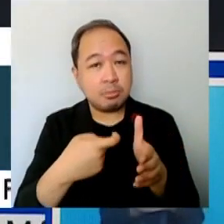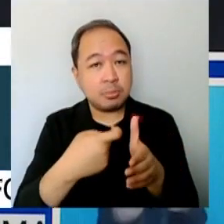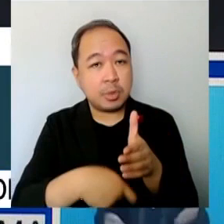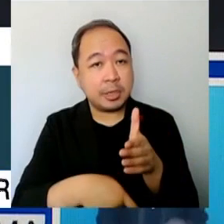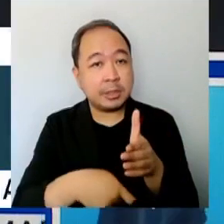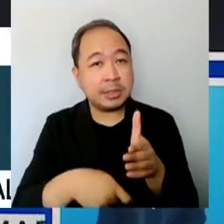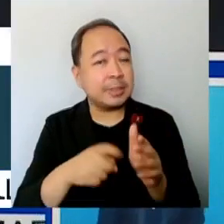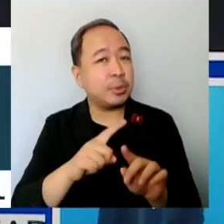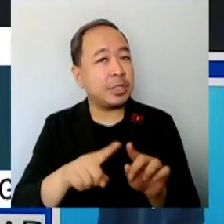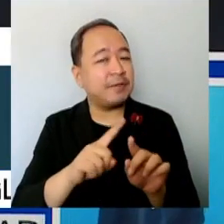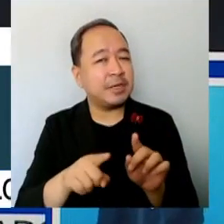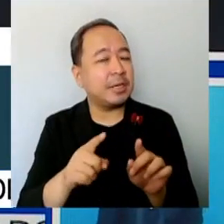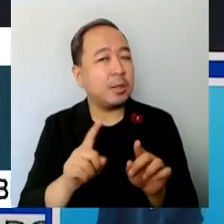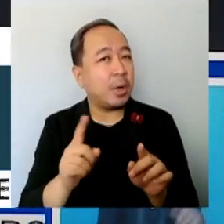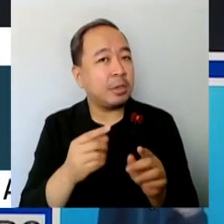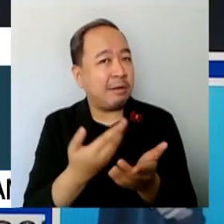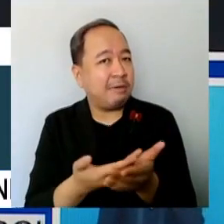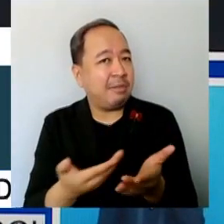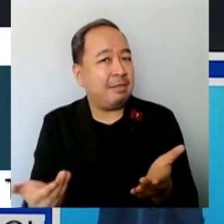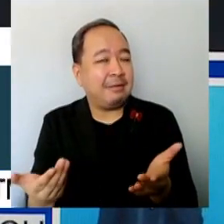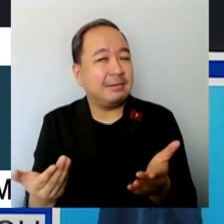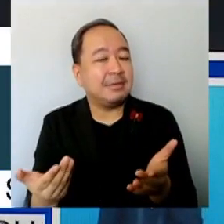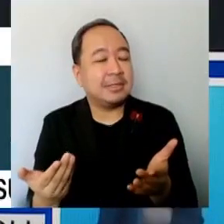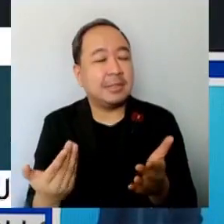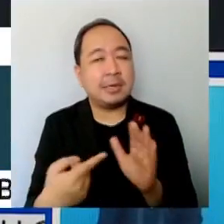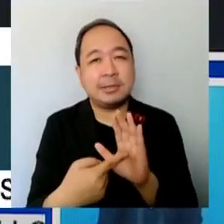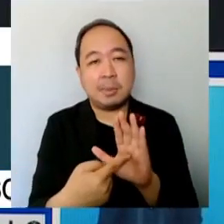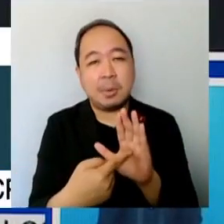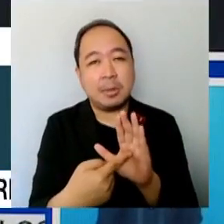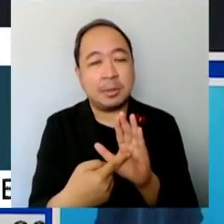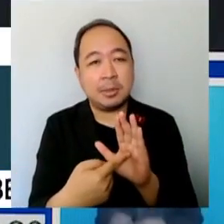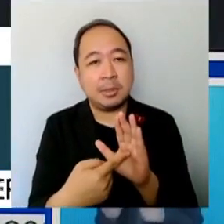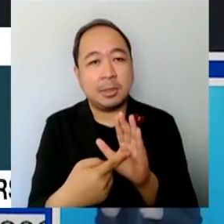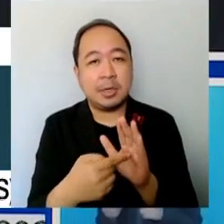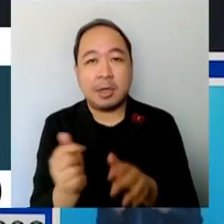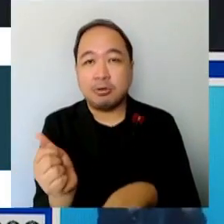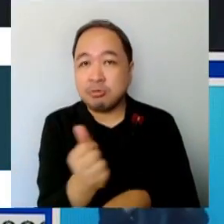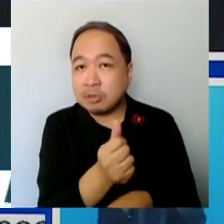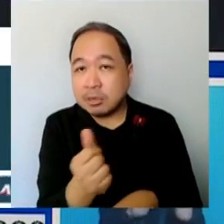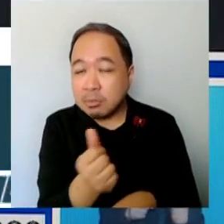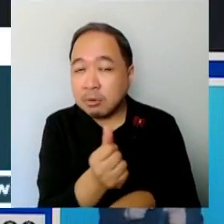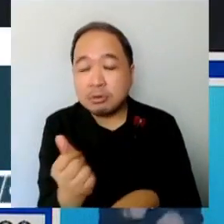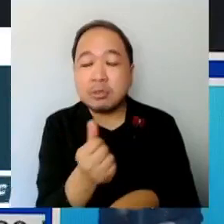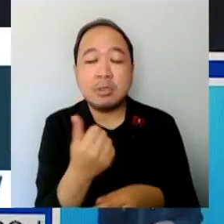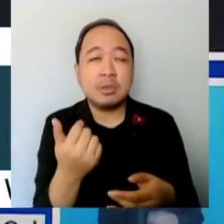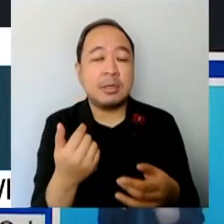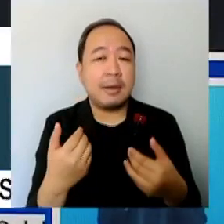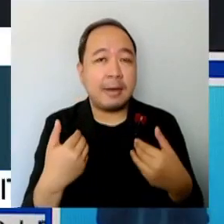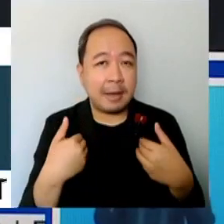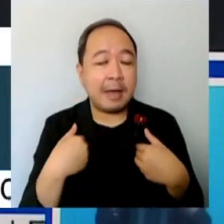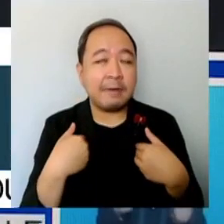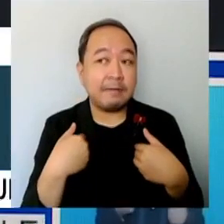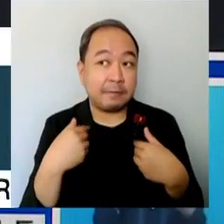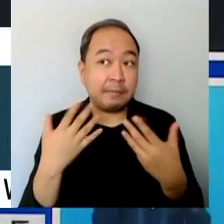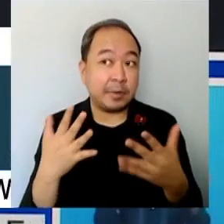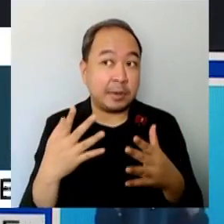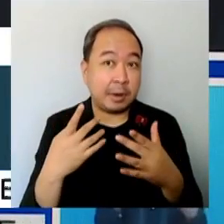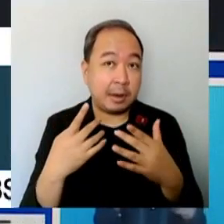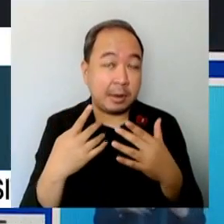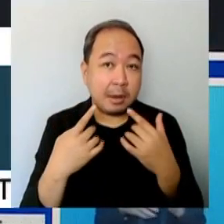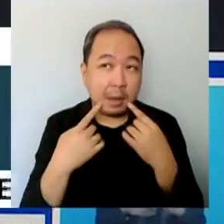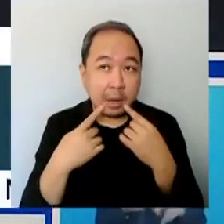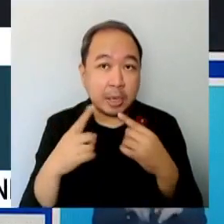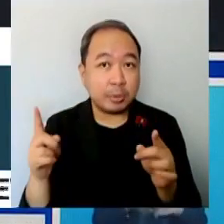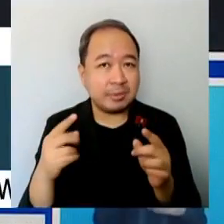items. Like sabi ko nga kanina, yung transport natin, may announcement in terms of